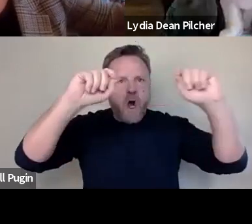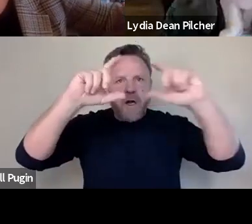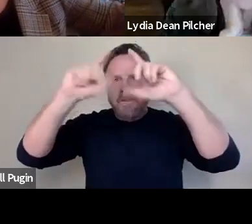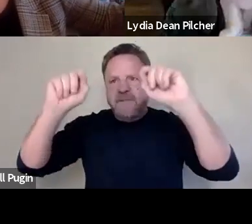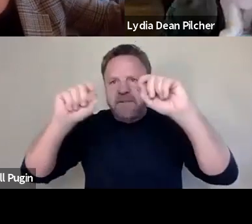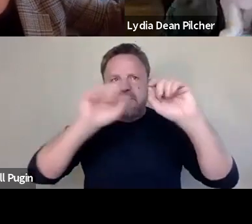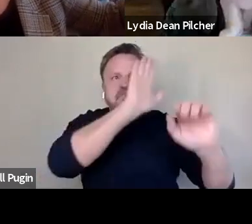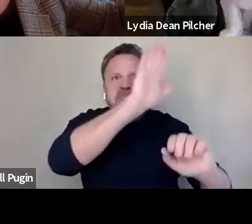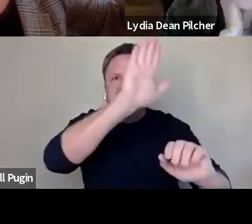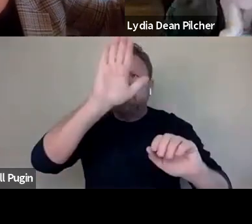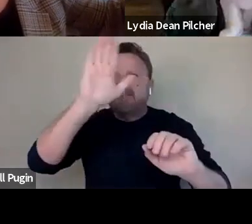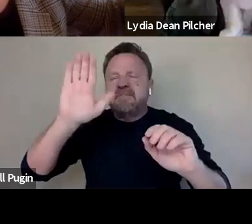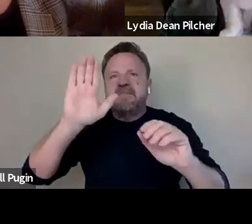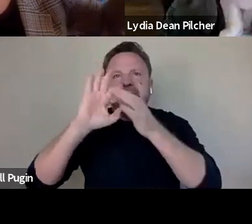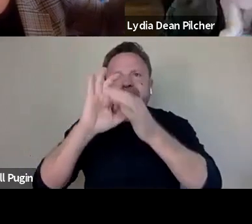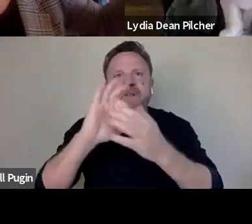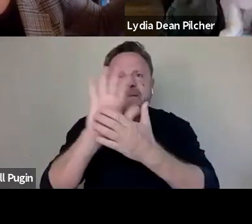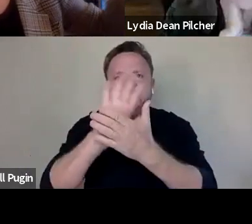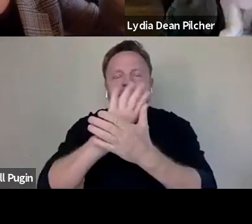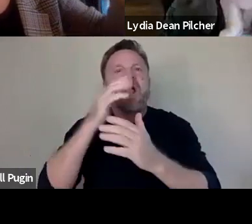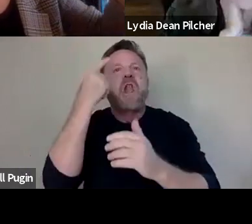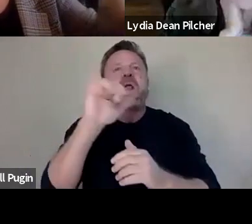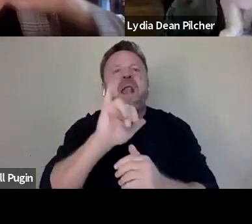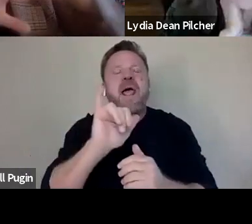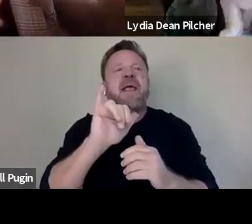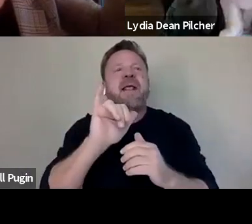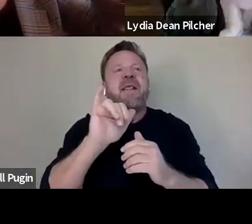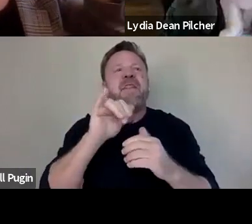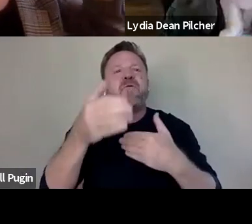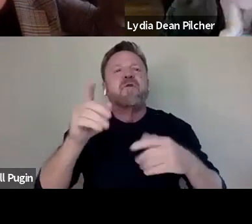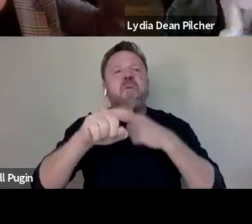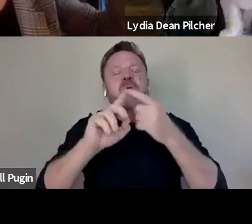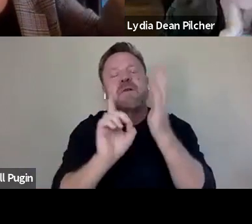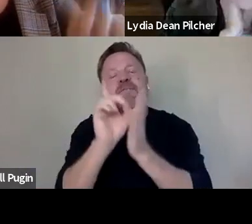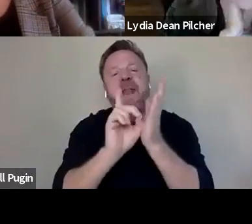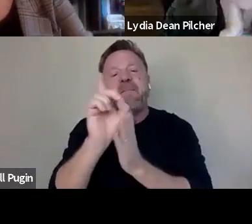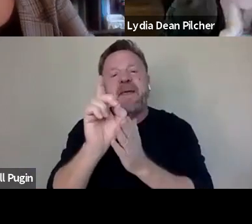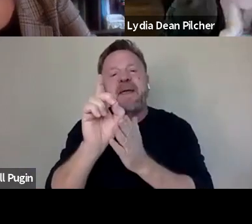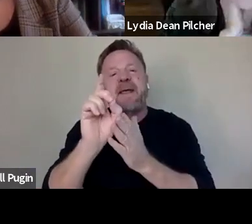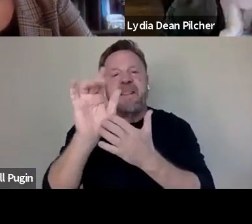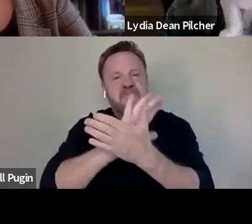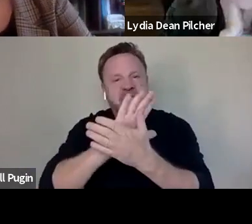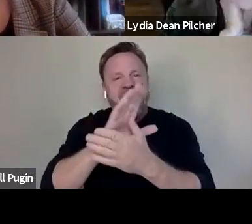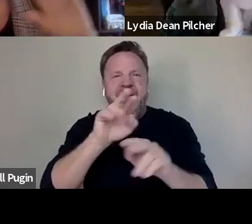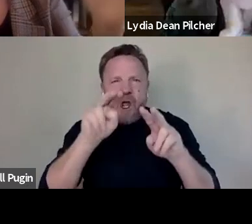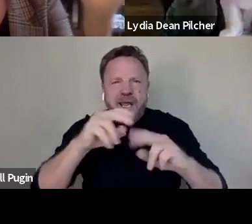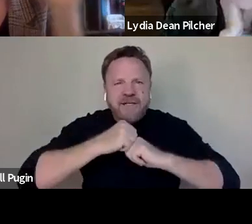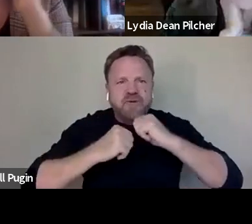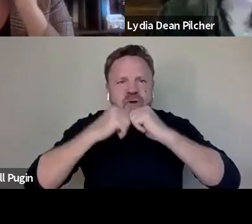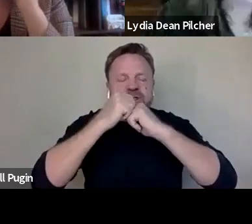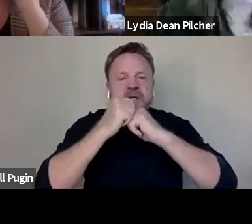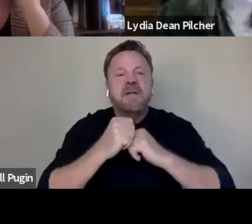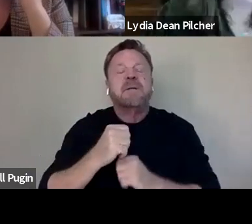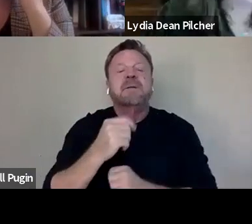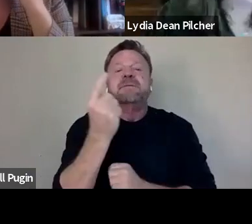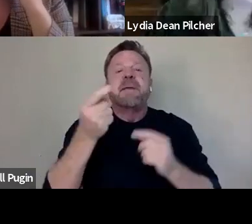the room when we were still developing the screenplay and looking at structure, because something that happened in the edit,